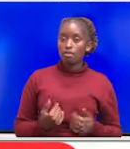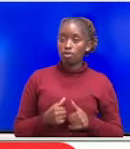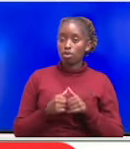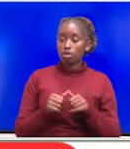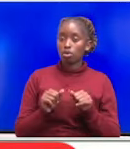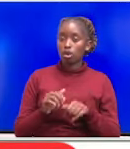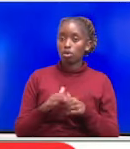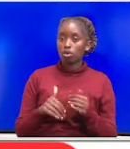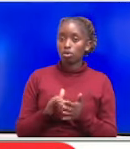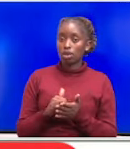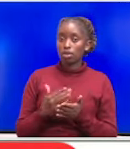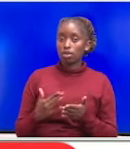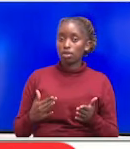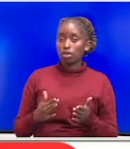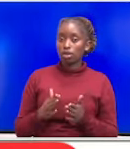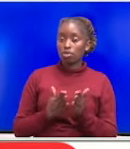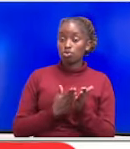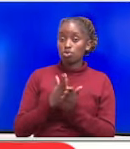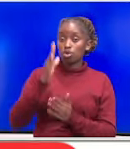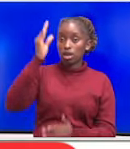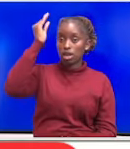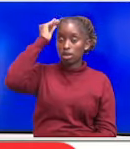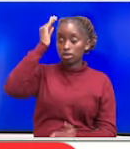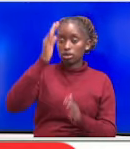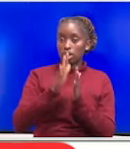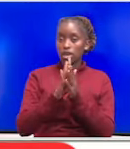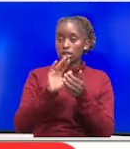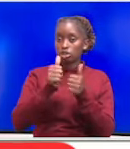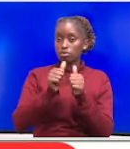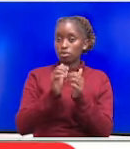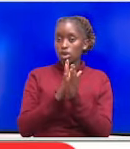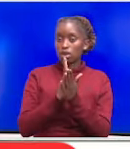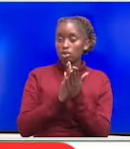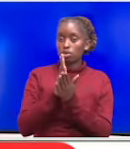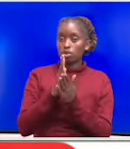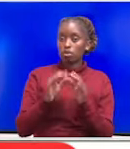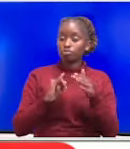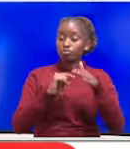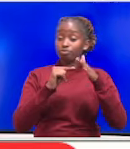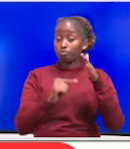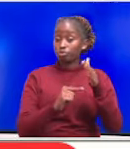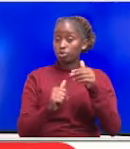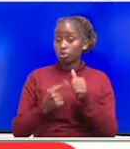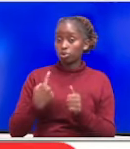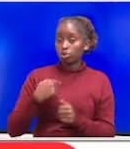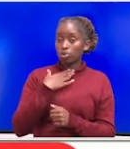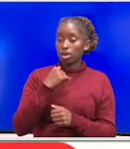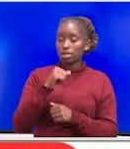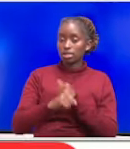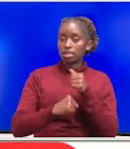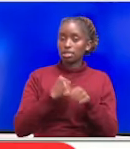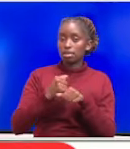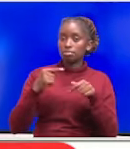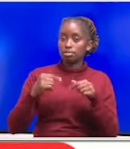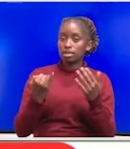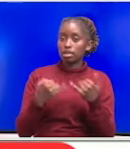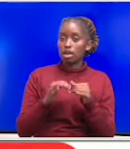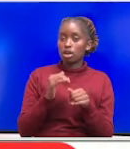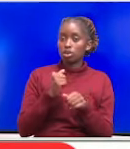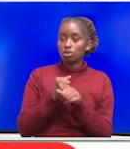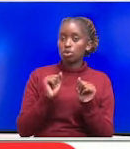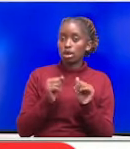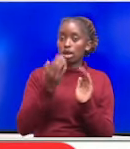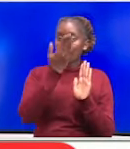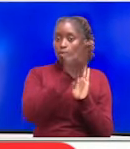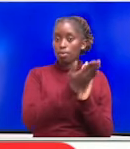through education, through sports and through industries, that we want at least this year to do a program